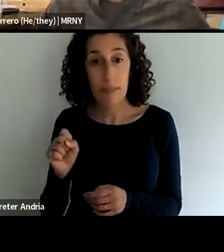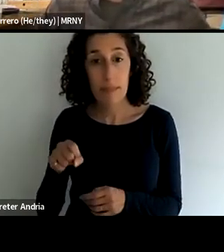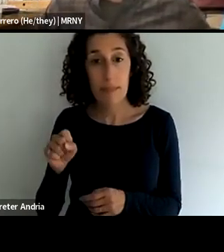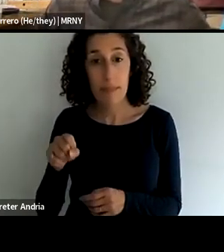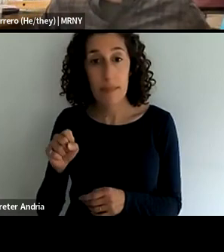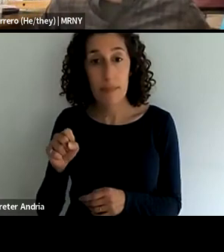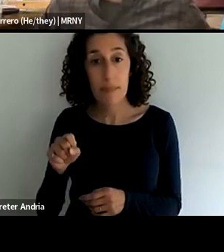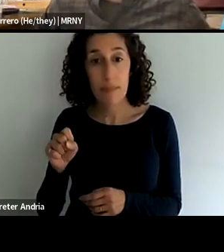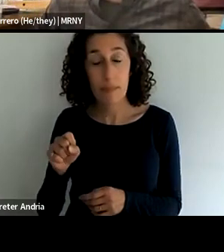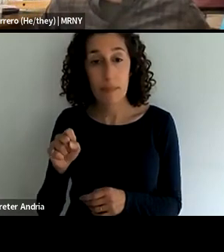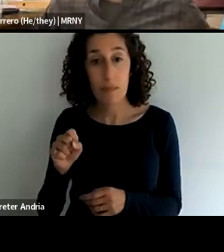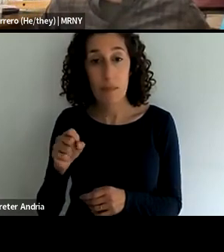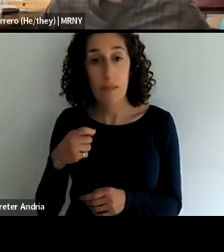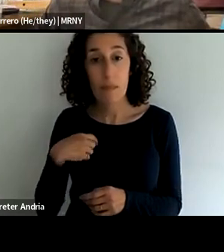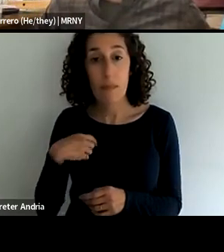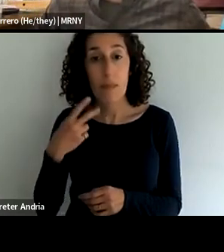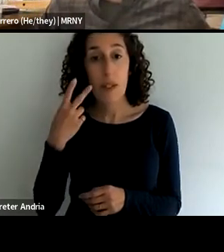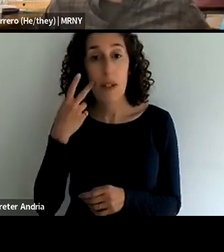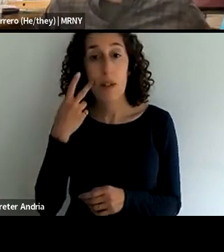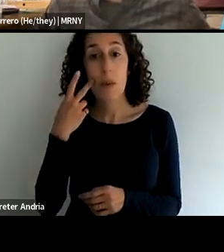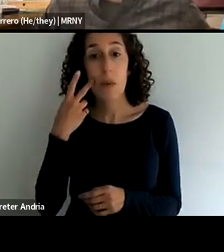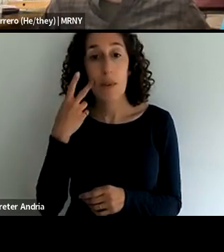I see it often.